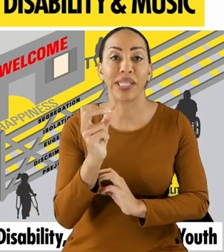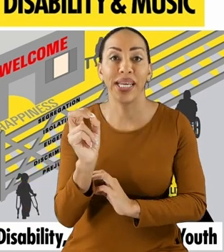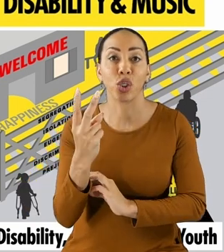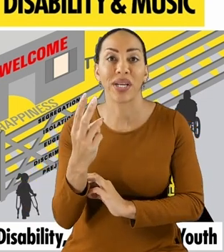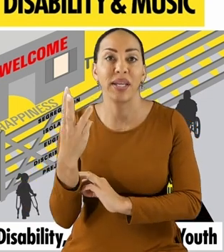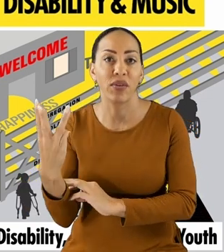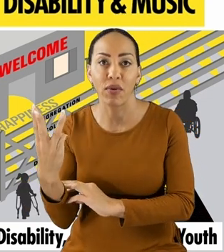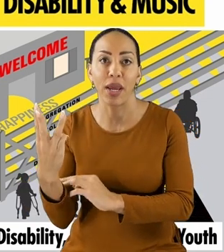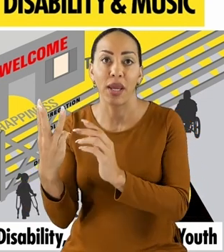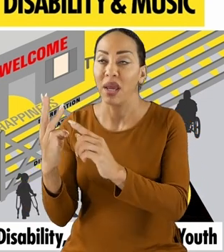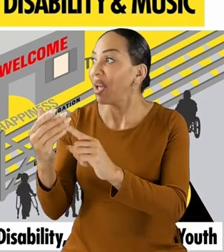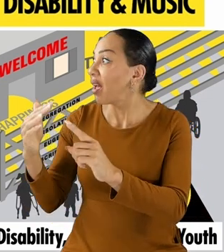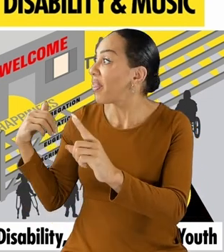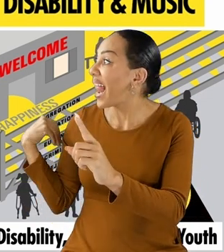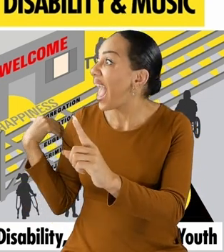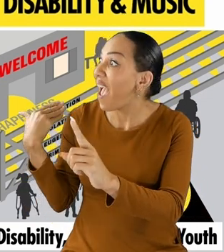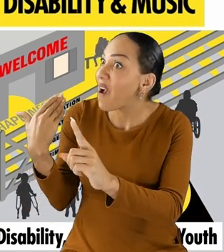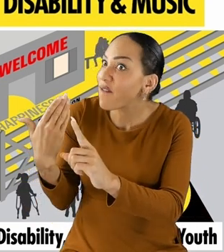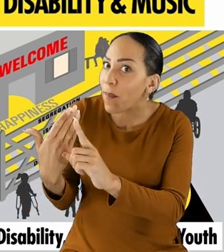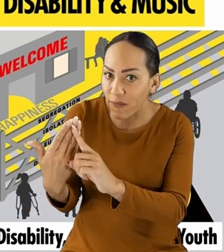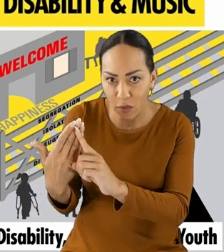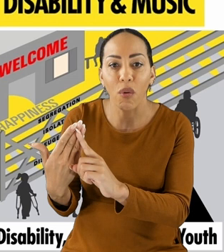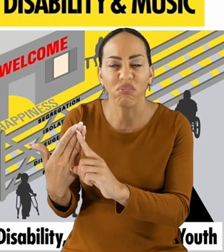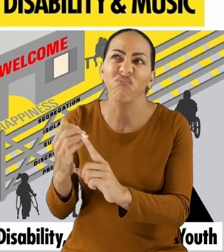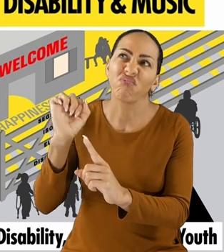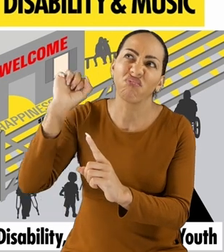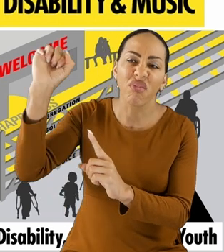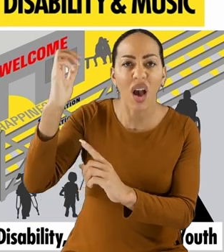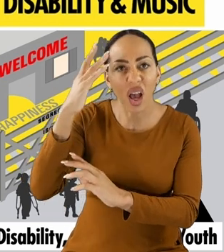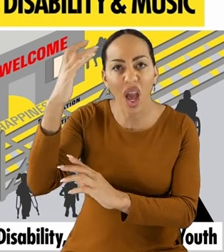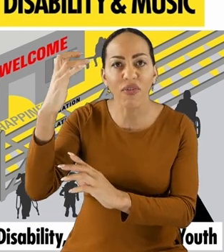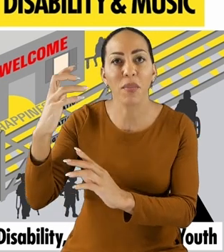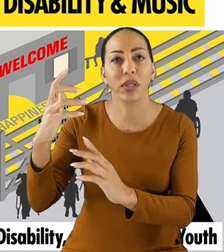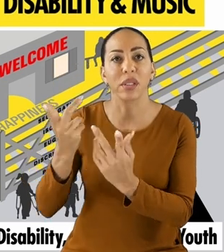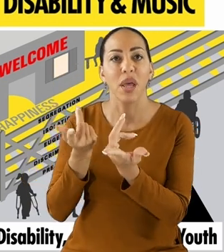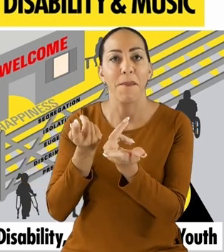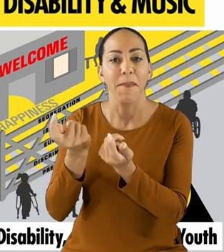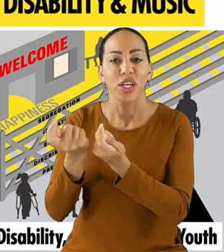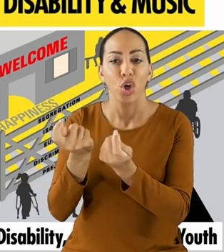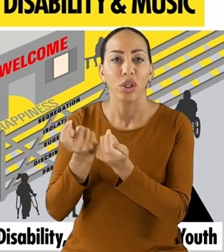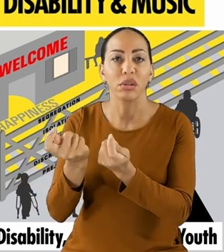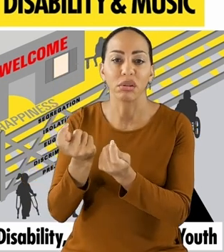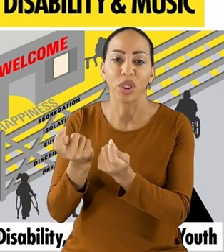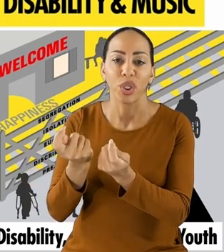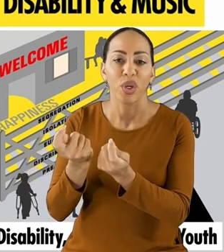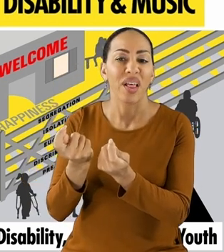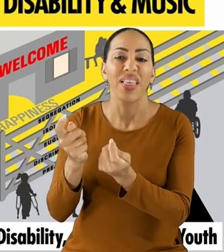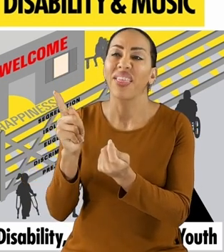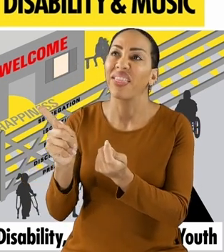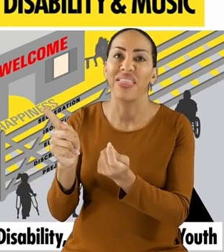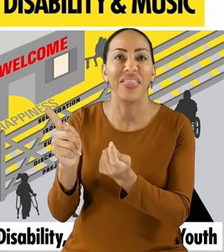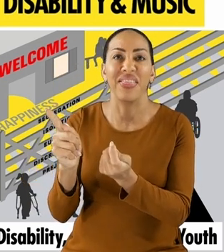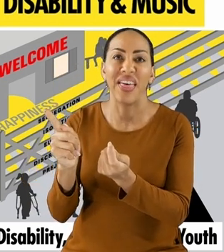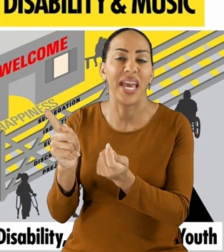in 2023 than at any time in the history of the state education system. So the current measures of the government